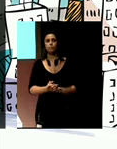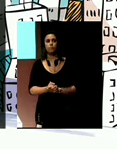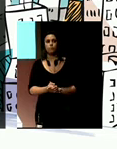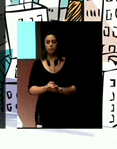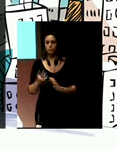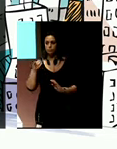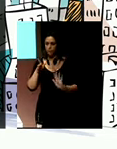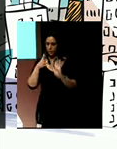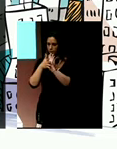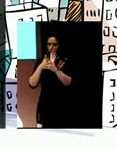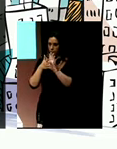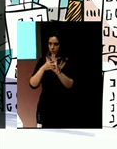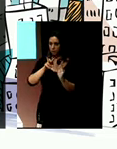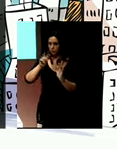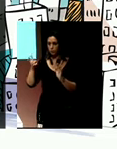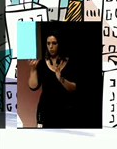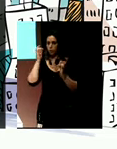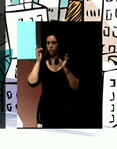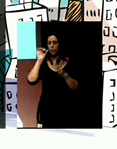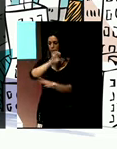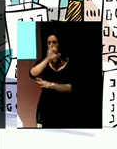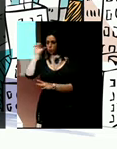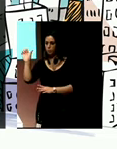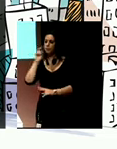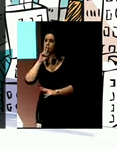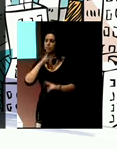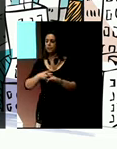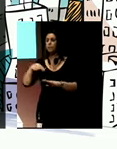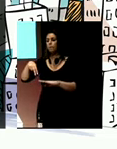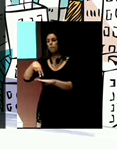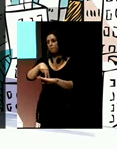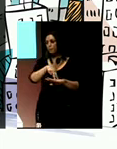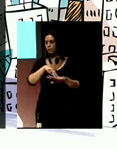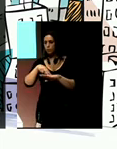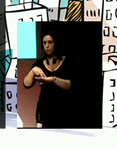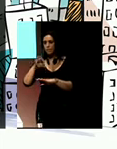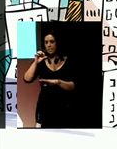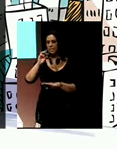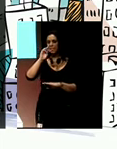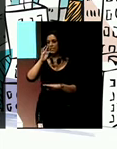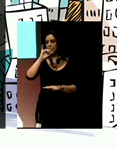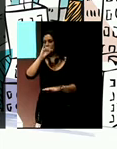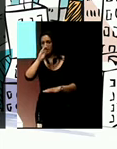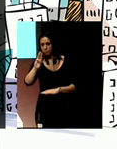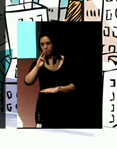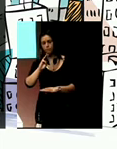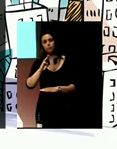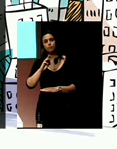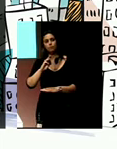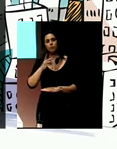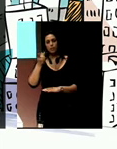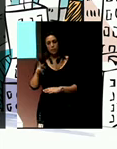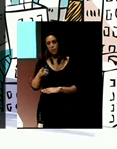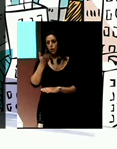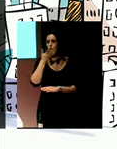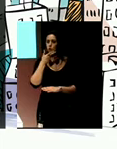tourist destination. We are going to talk about a European initiative that is STEEP platform.